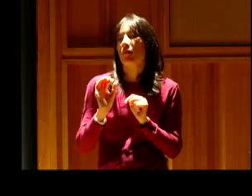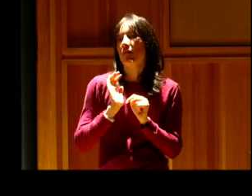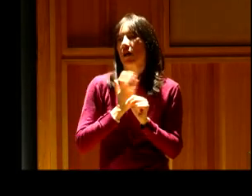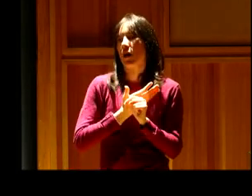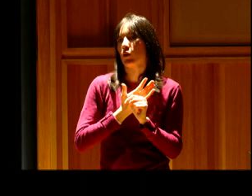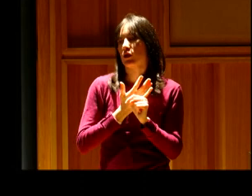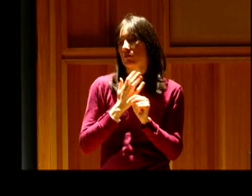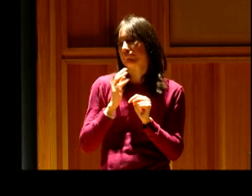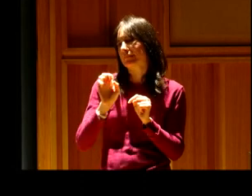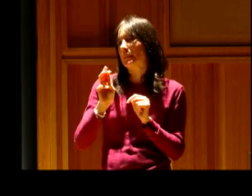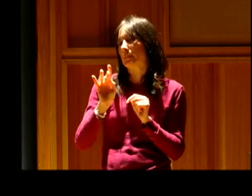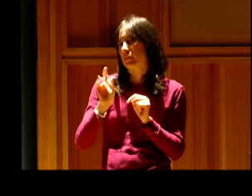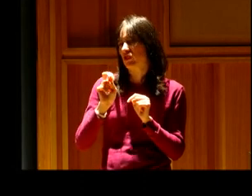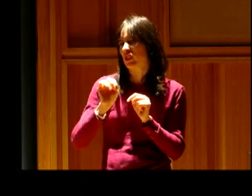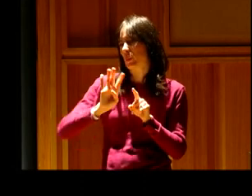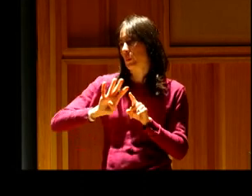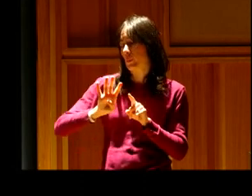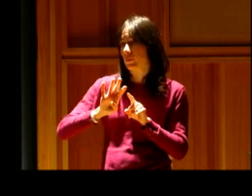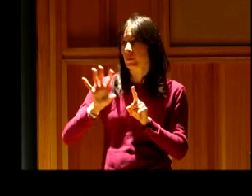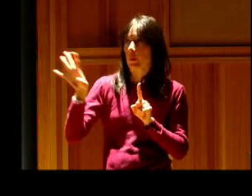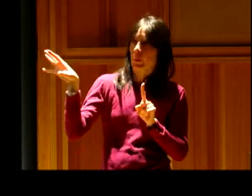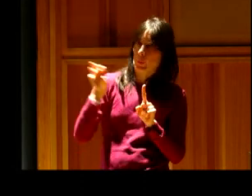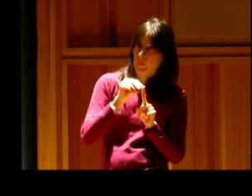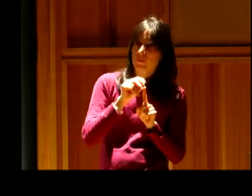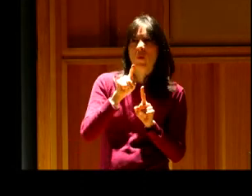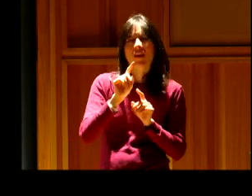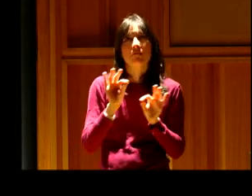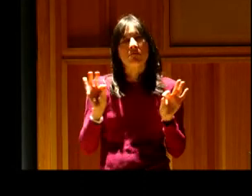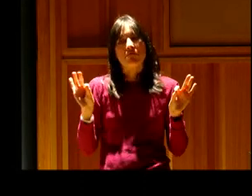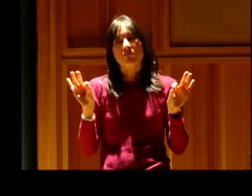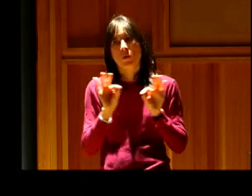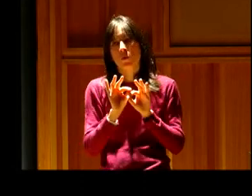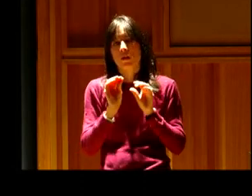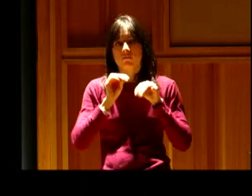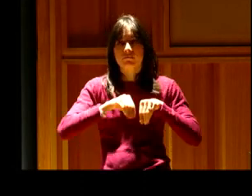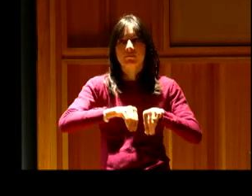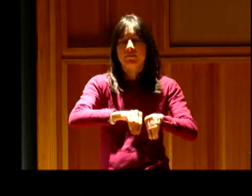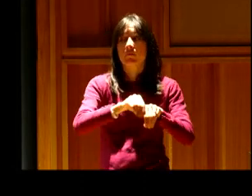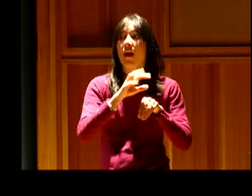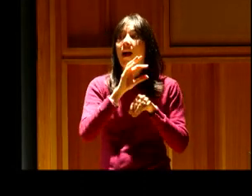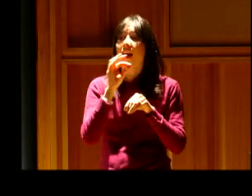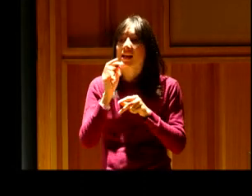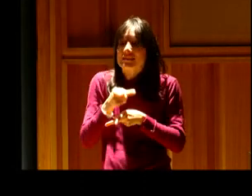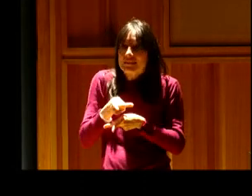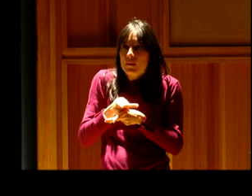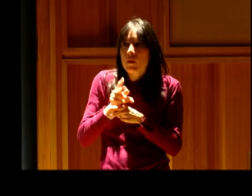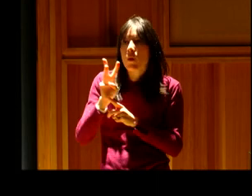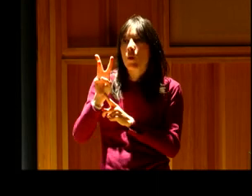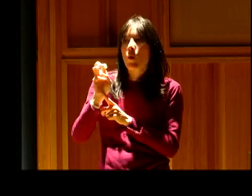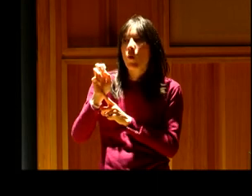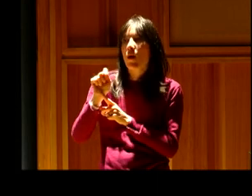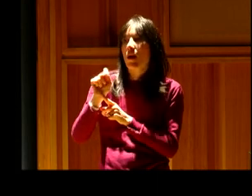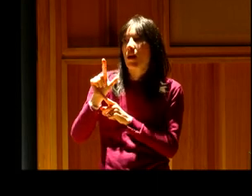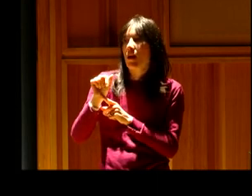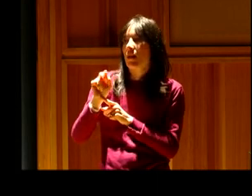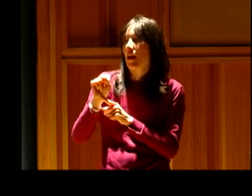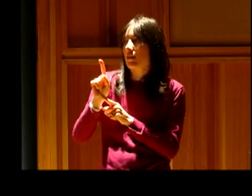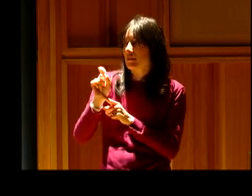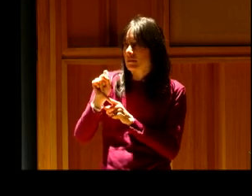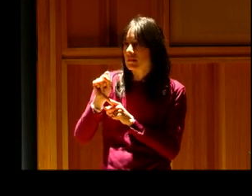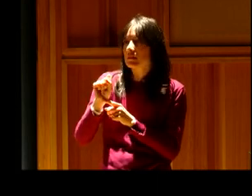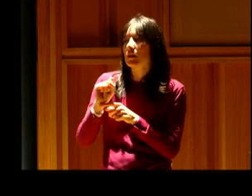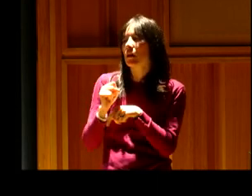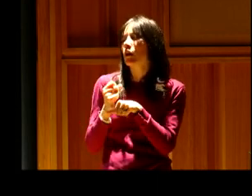are a huge part of the solution, as are preserving and enhancing wetlands and using modern